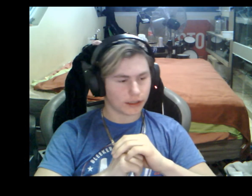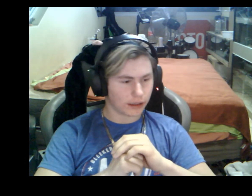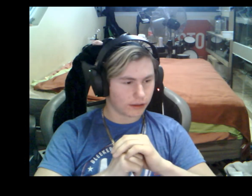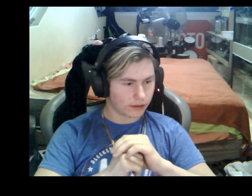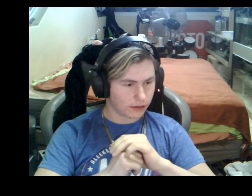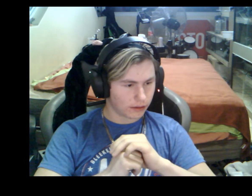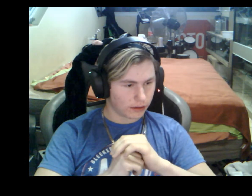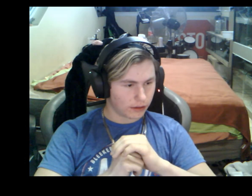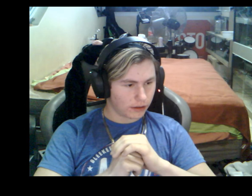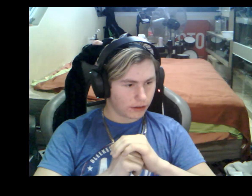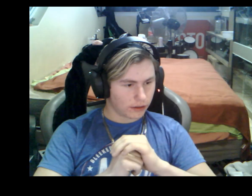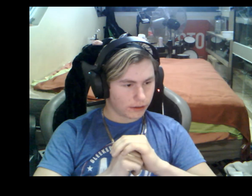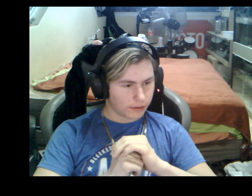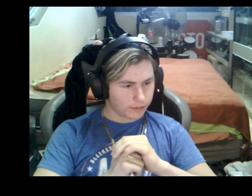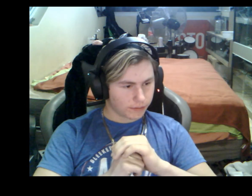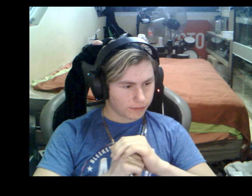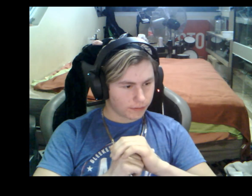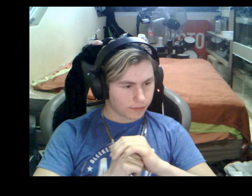So yeah.